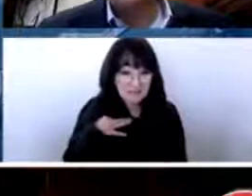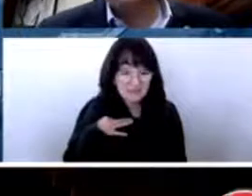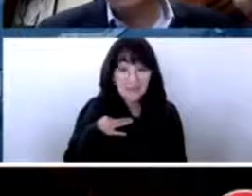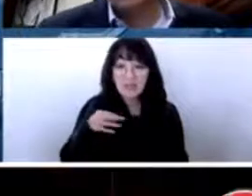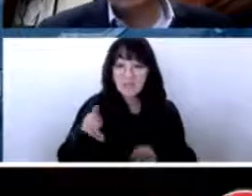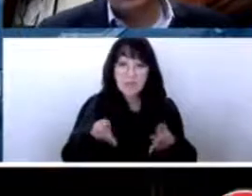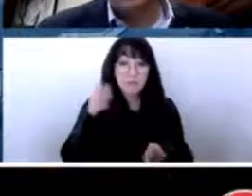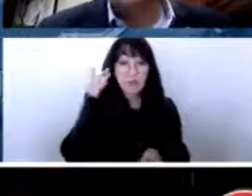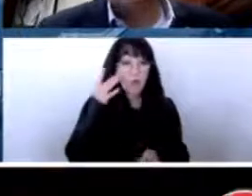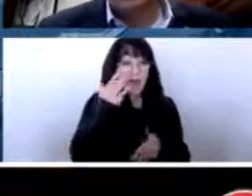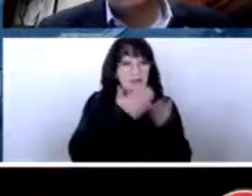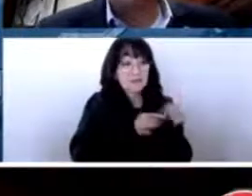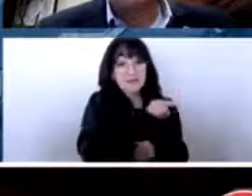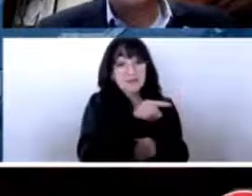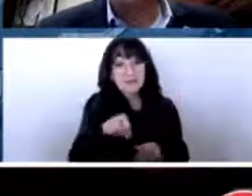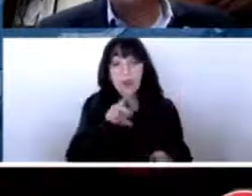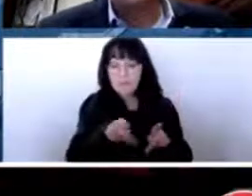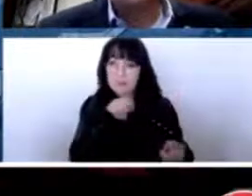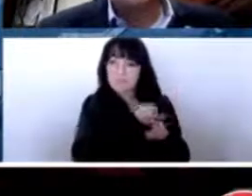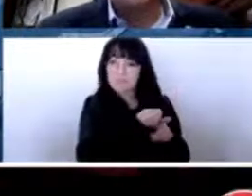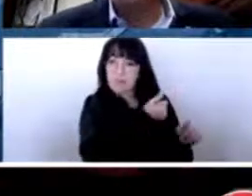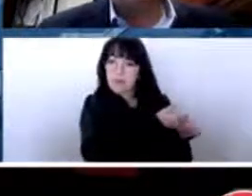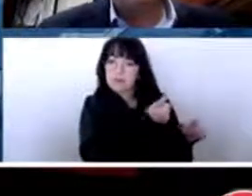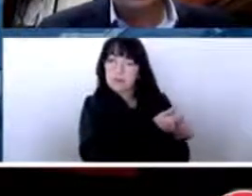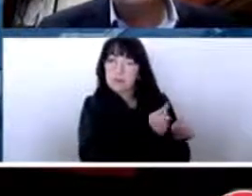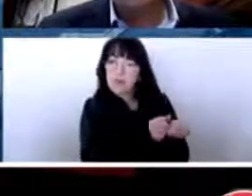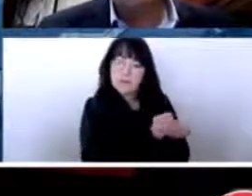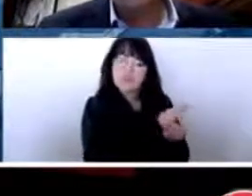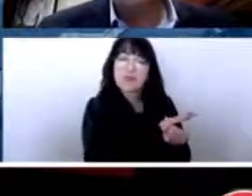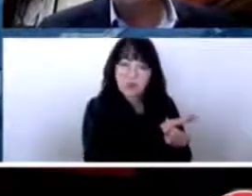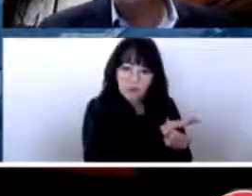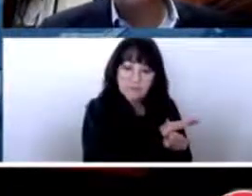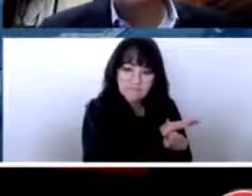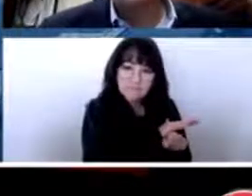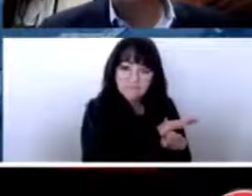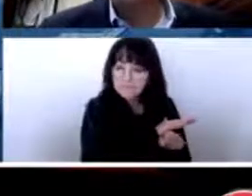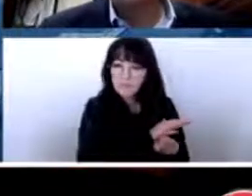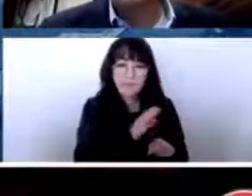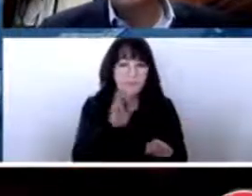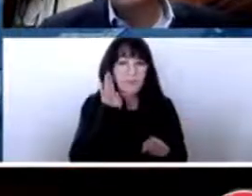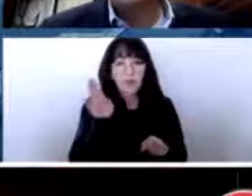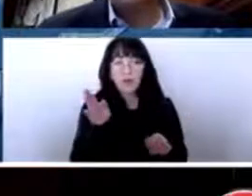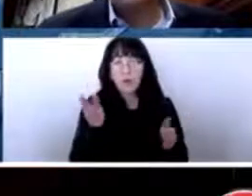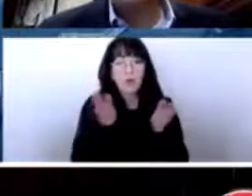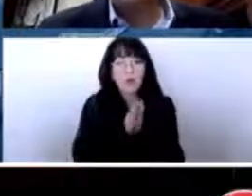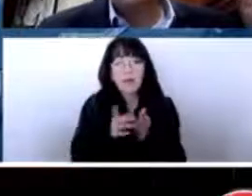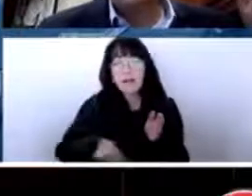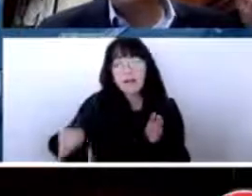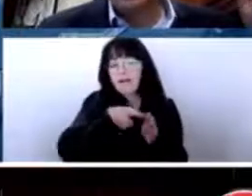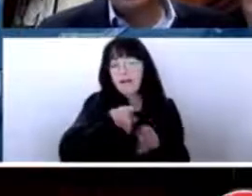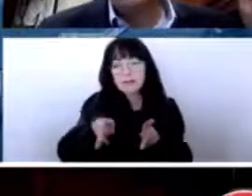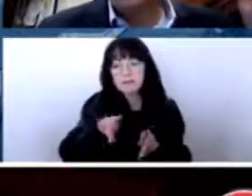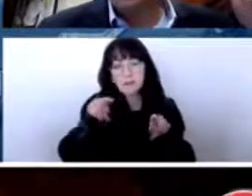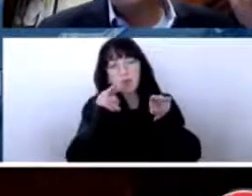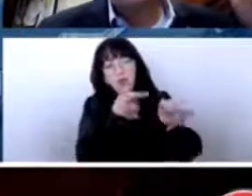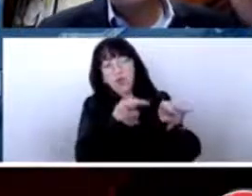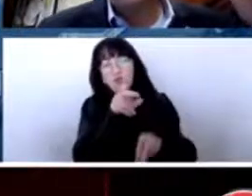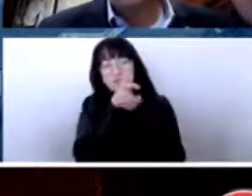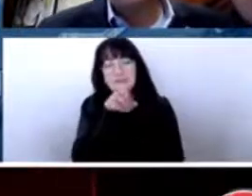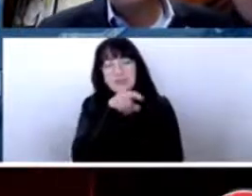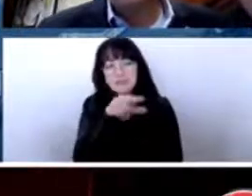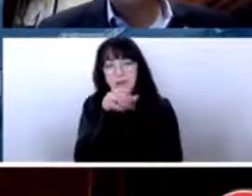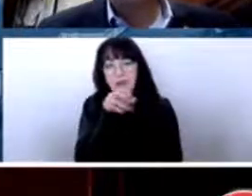COVID positive, having to scale back some hours or testing. We're going to ask everybody to go to de.gov/get-tested. Use that as